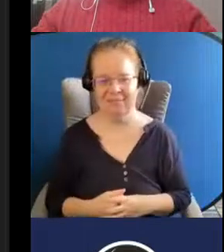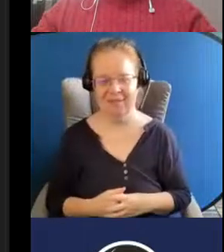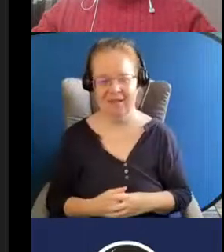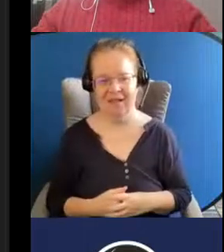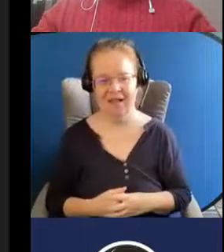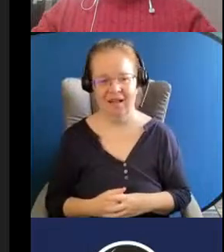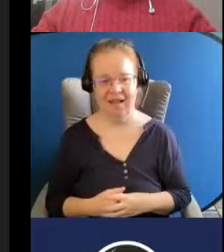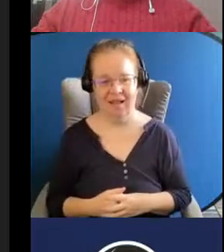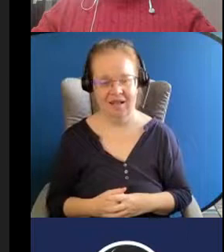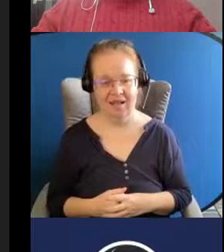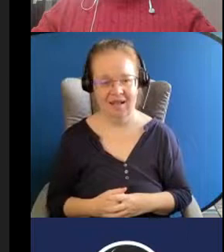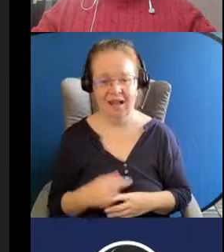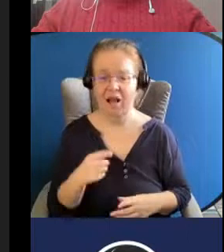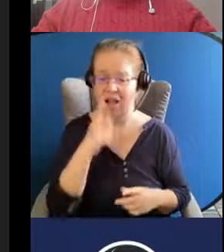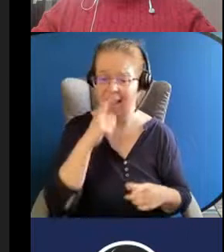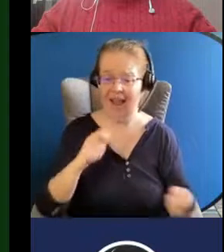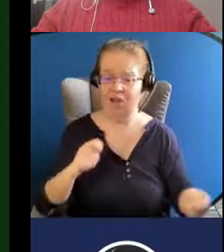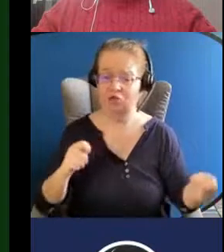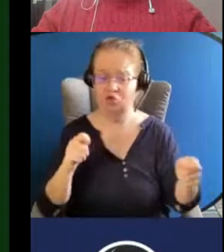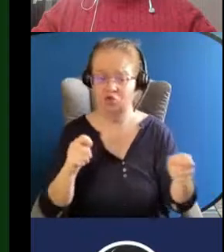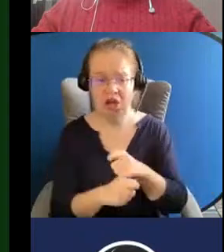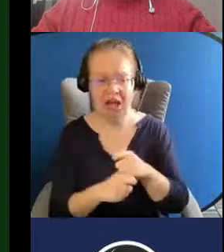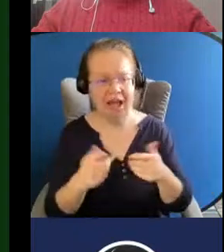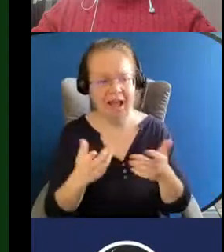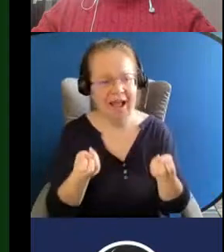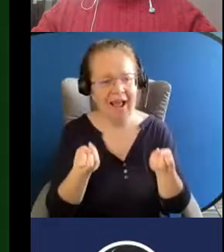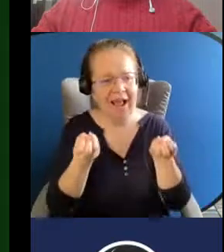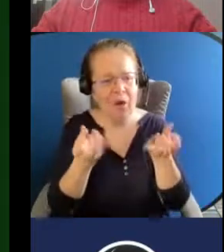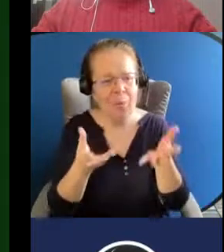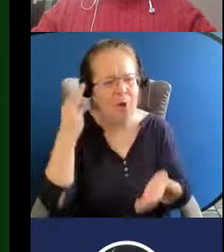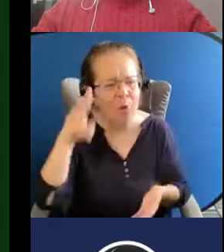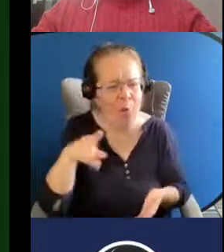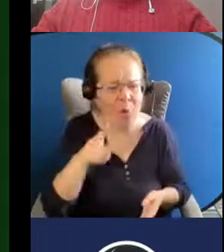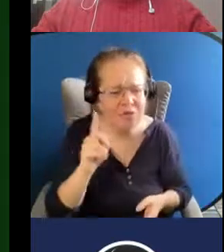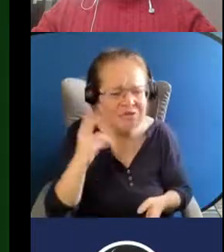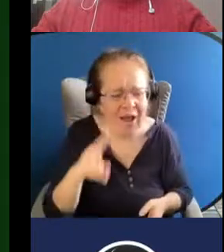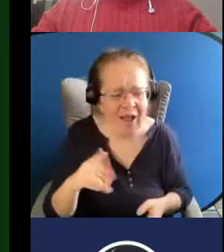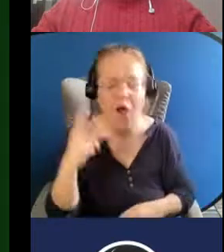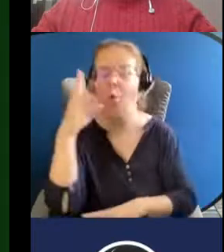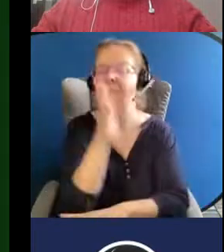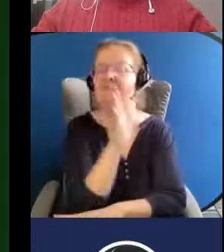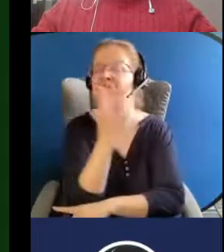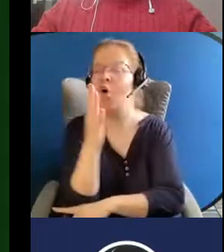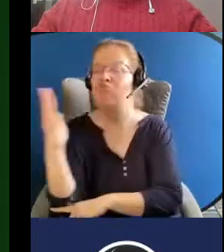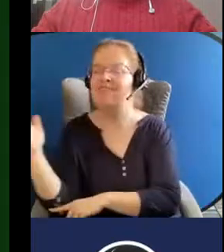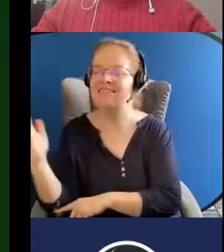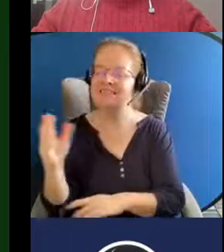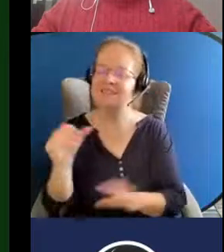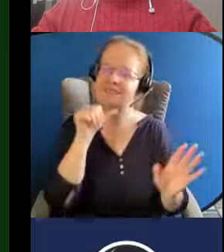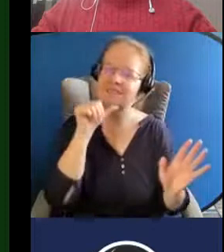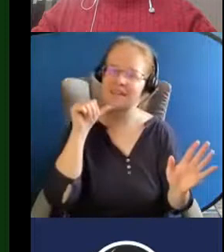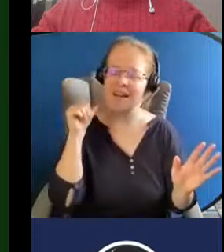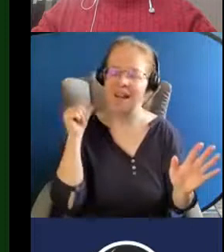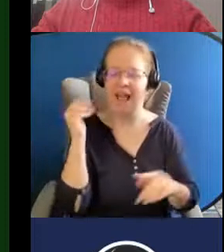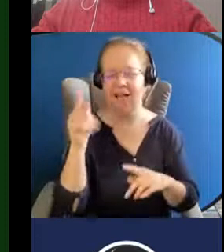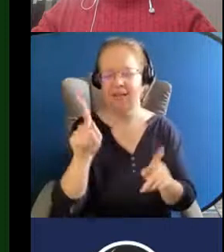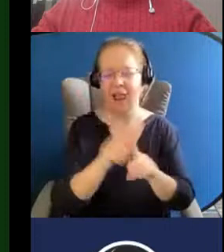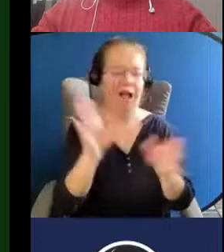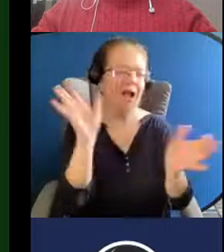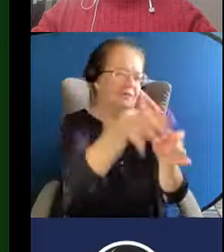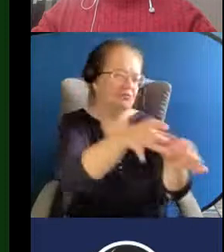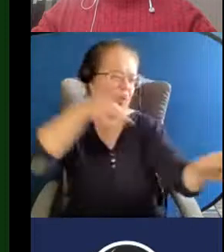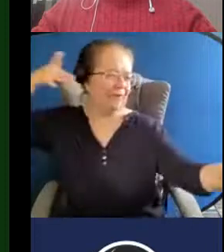And so he can change this, and I think he's given it a nice name. What do you call that, Hector? I call it forest. It's like a nice Robin of Sherwood